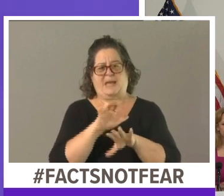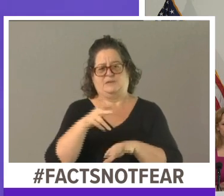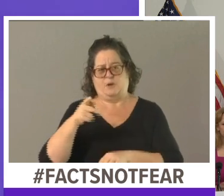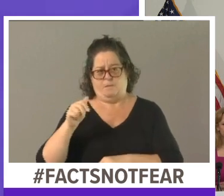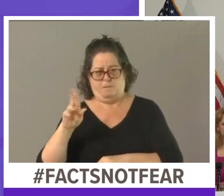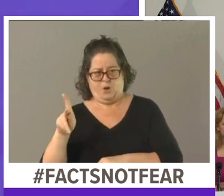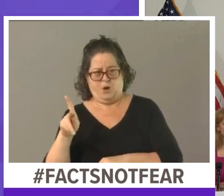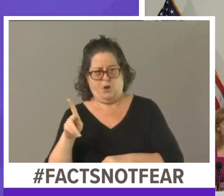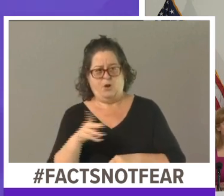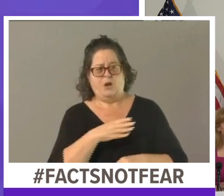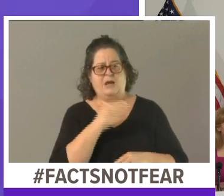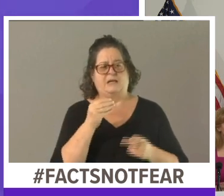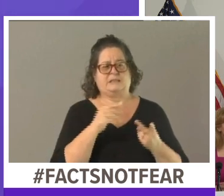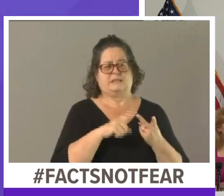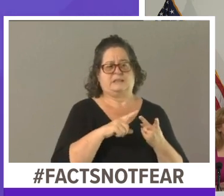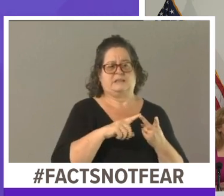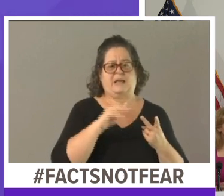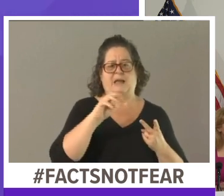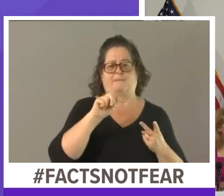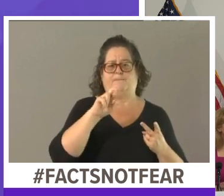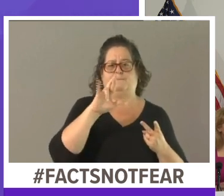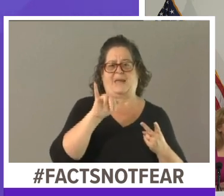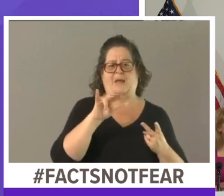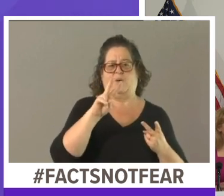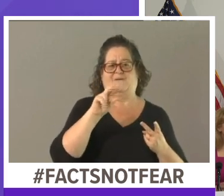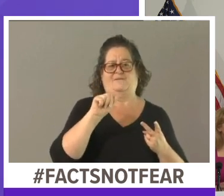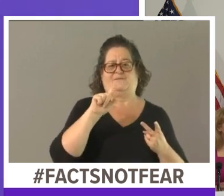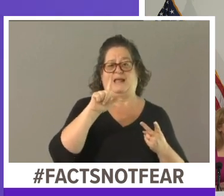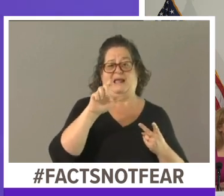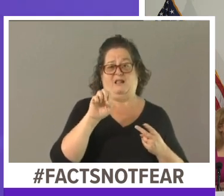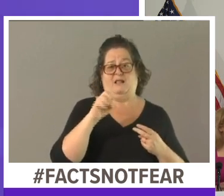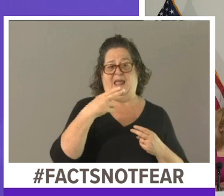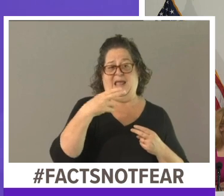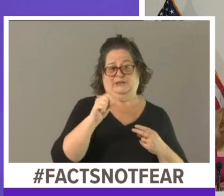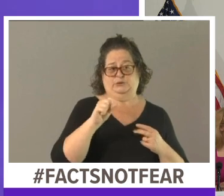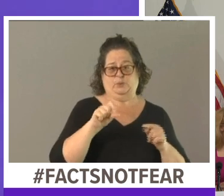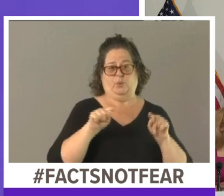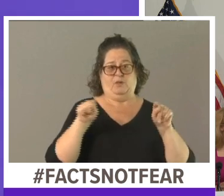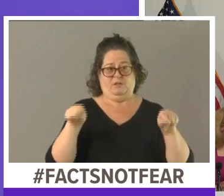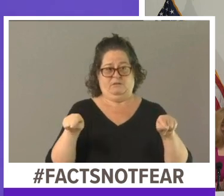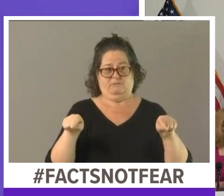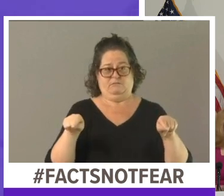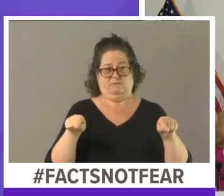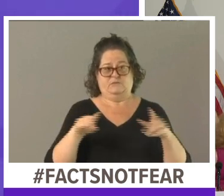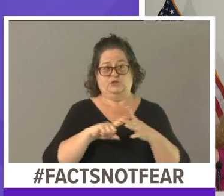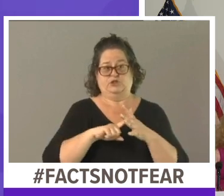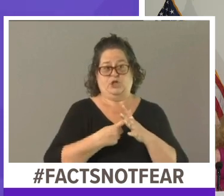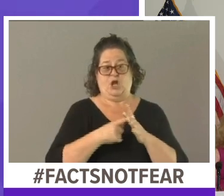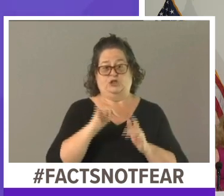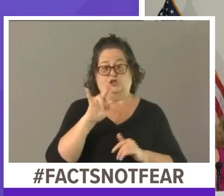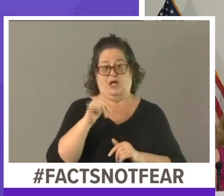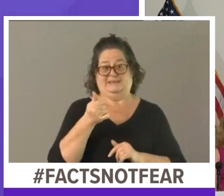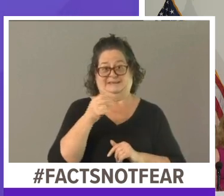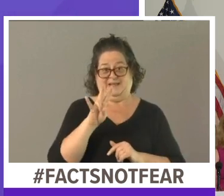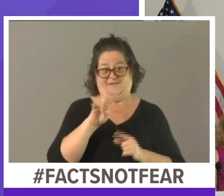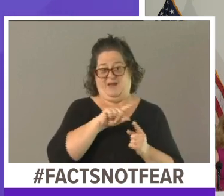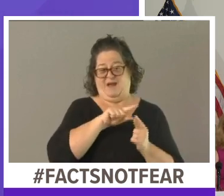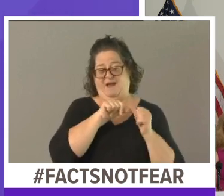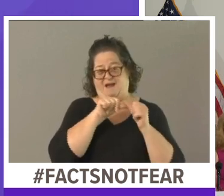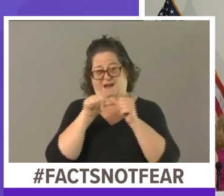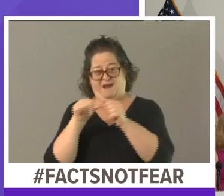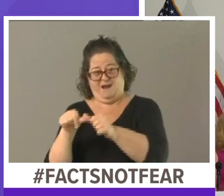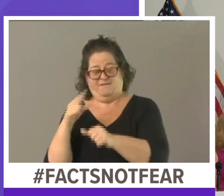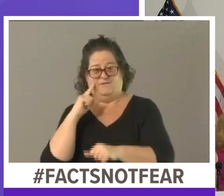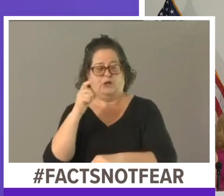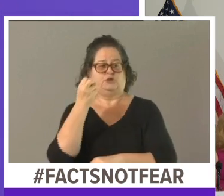School, beginning July 17th for 12 straight days. Please, to ensure an appointment, pre-register